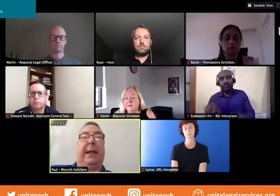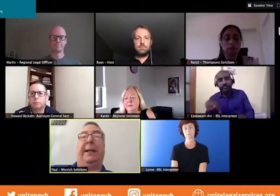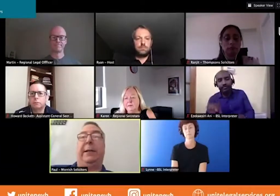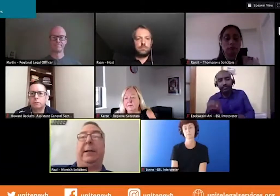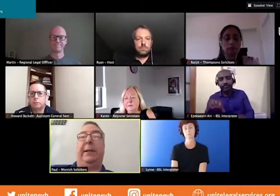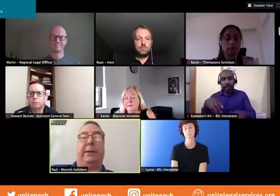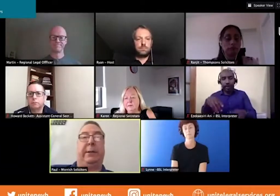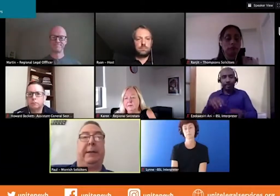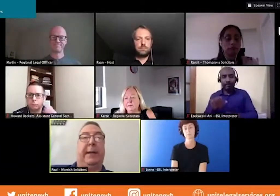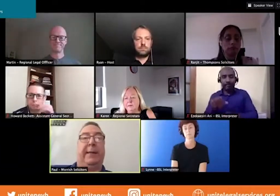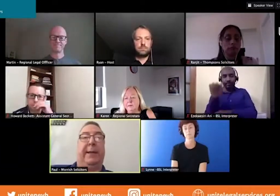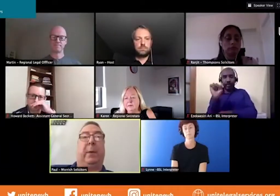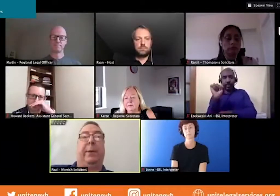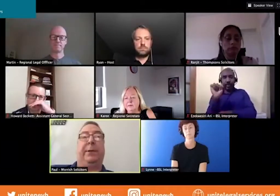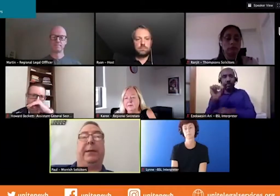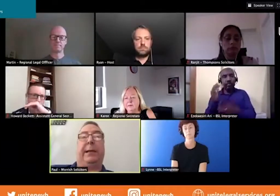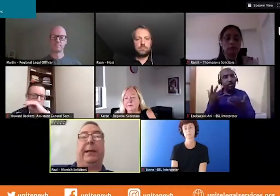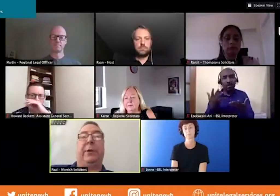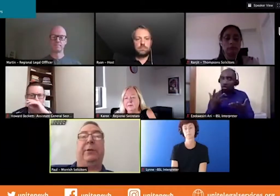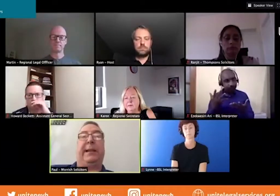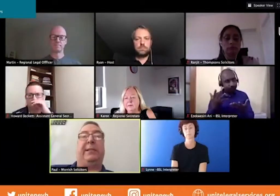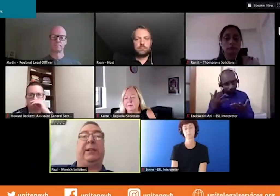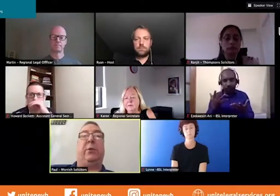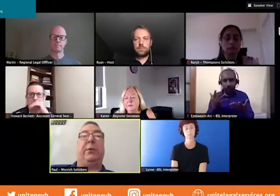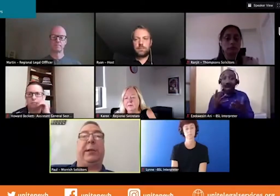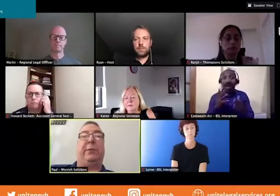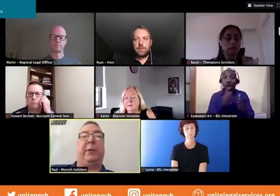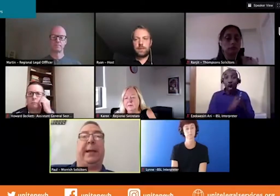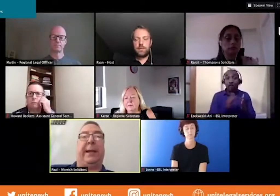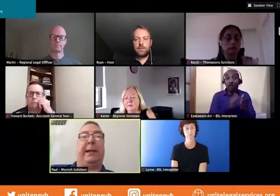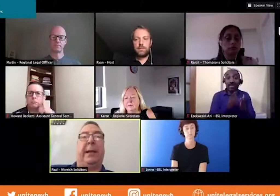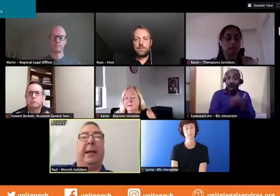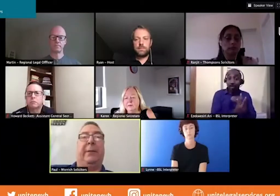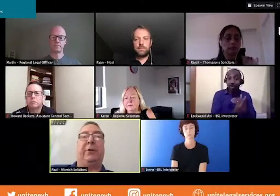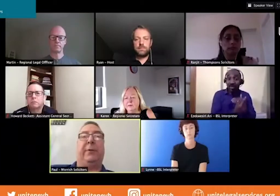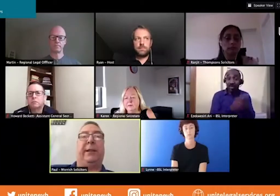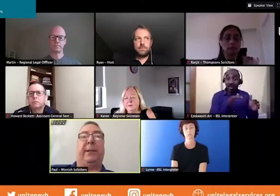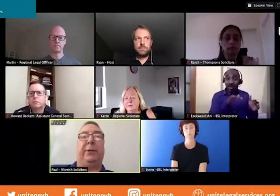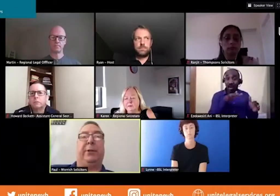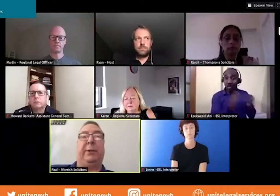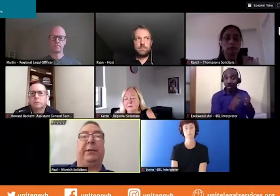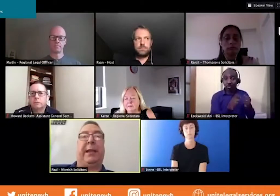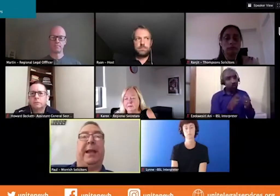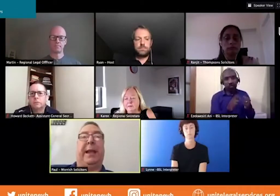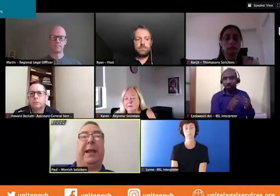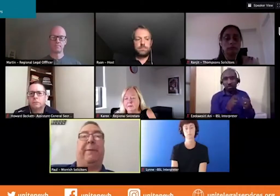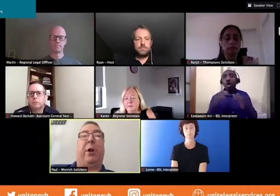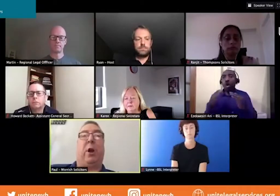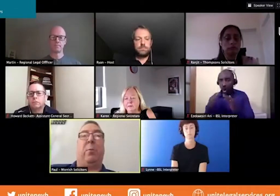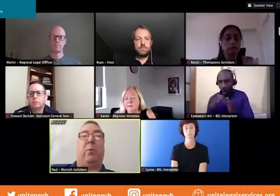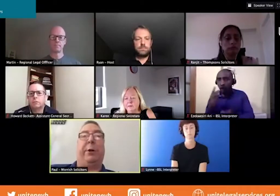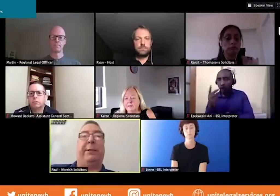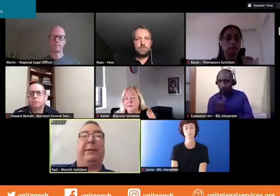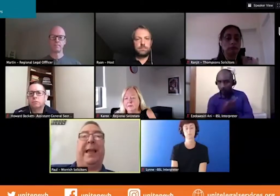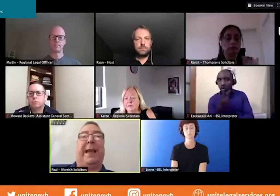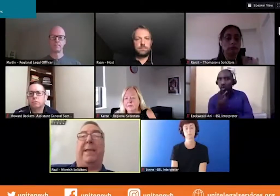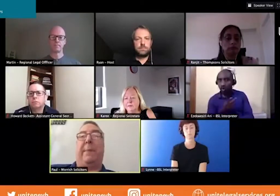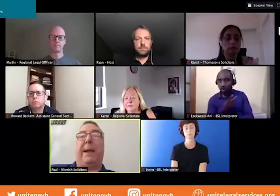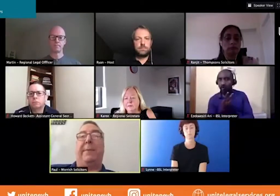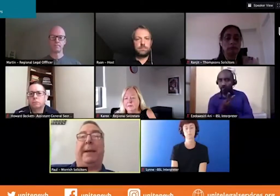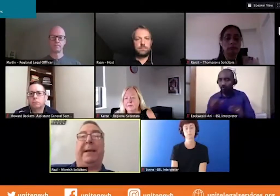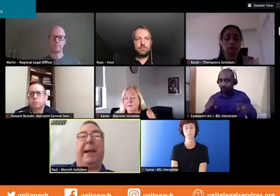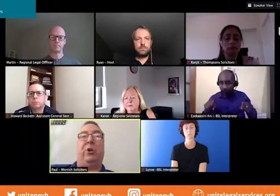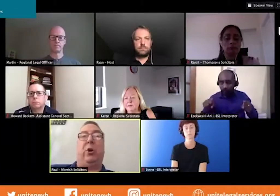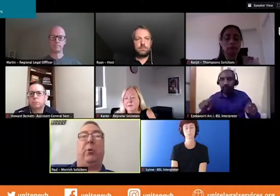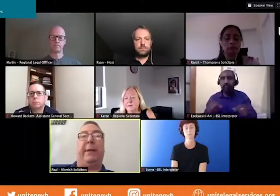and it certainly doesn't. The employer's duty is to continue to make those reasonable adjustments for home workers, and that might